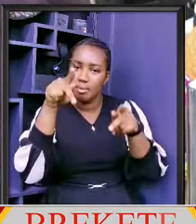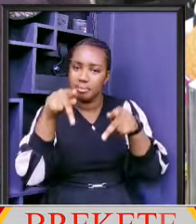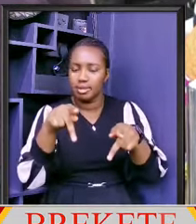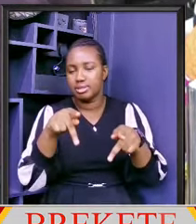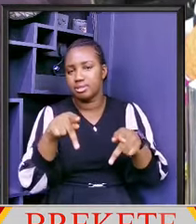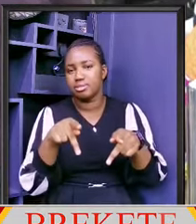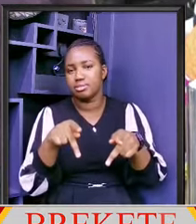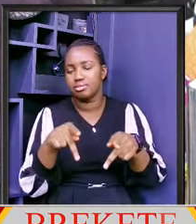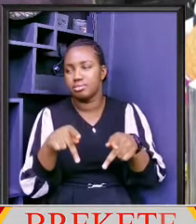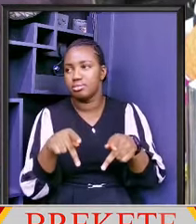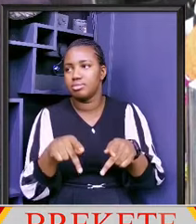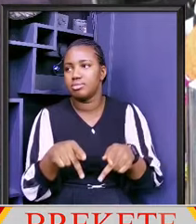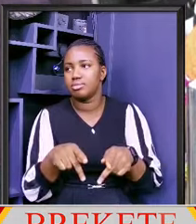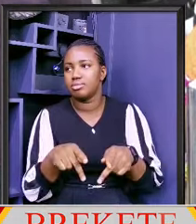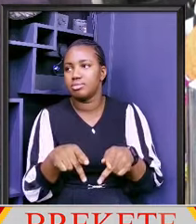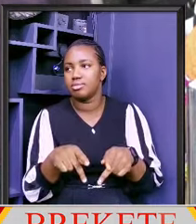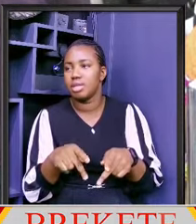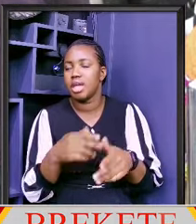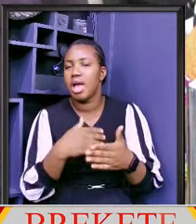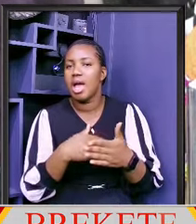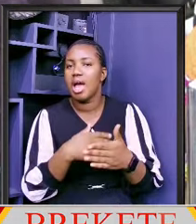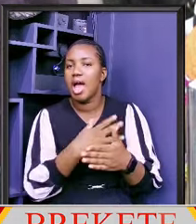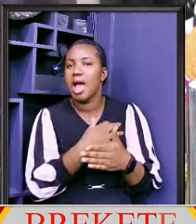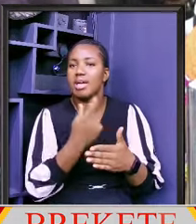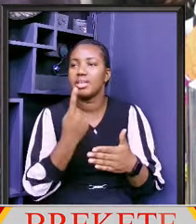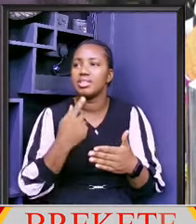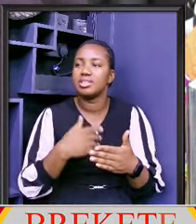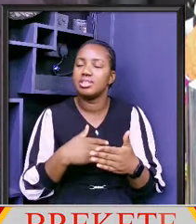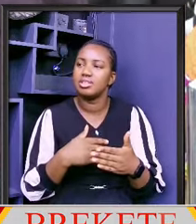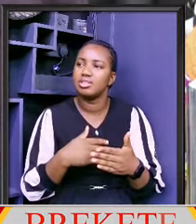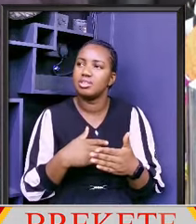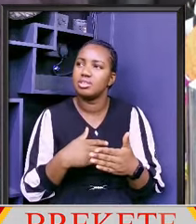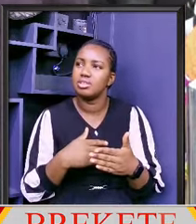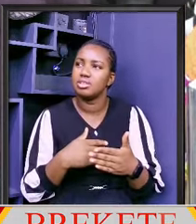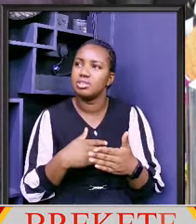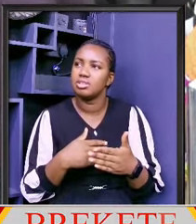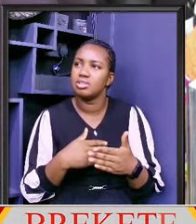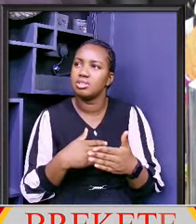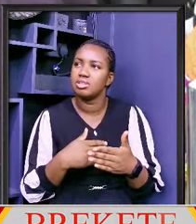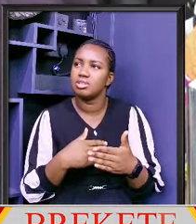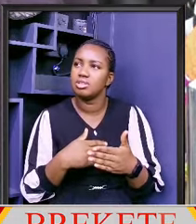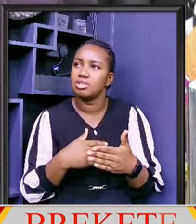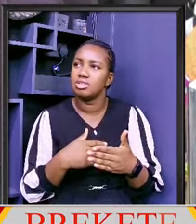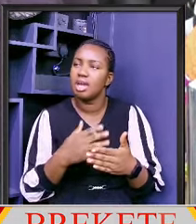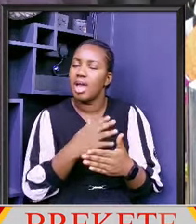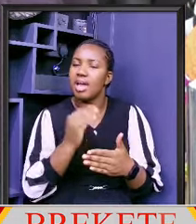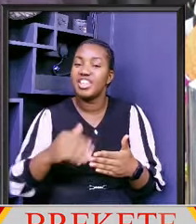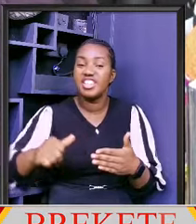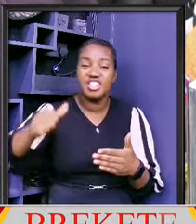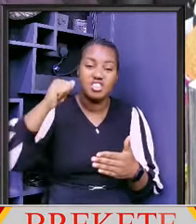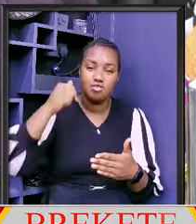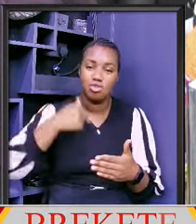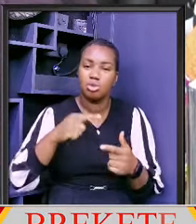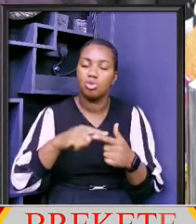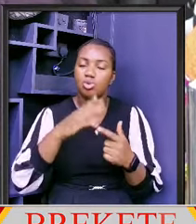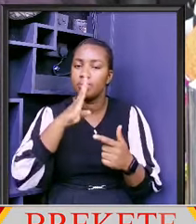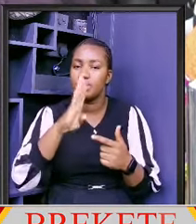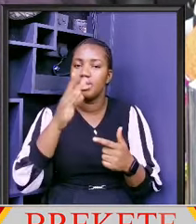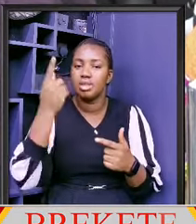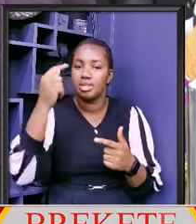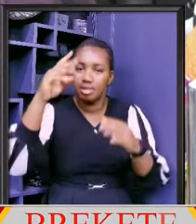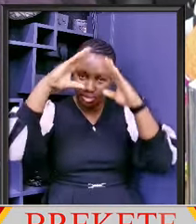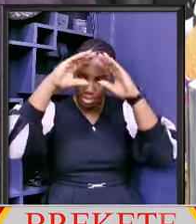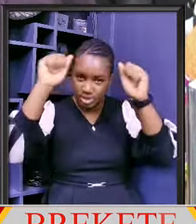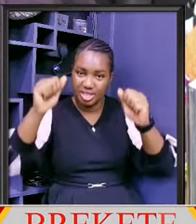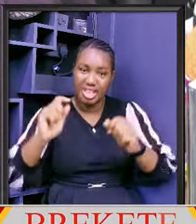then the immediate left person created faction, which they denied me to be the president. Since 2009, they